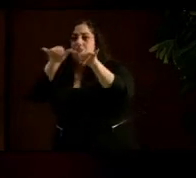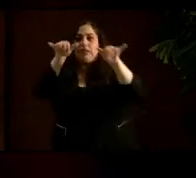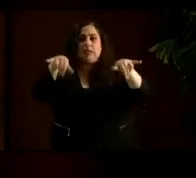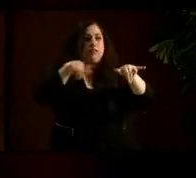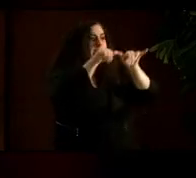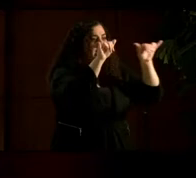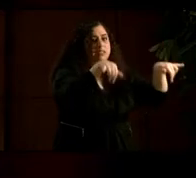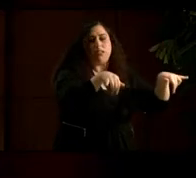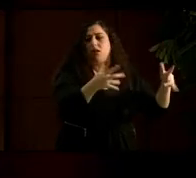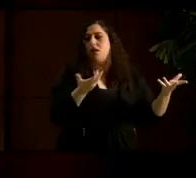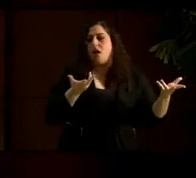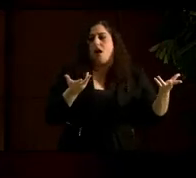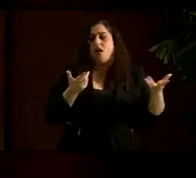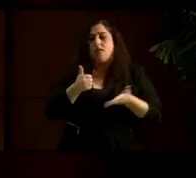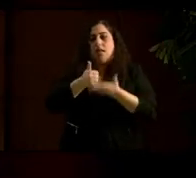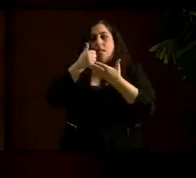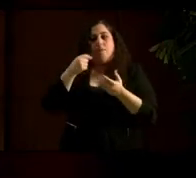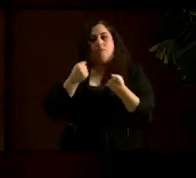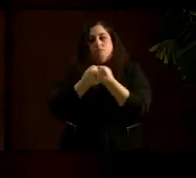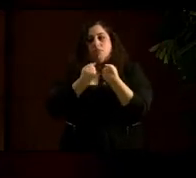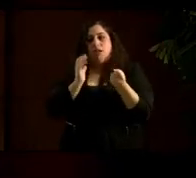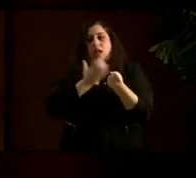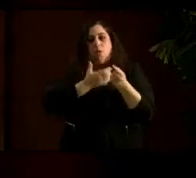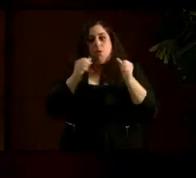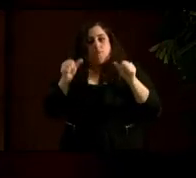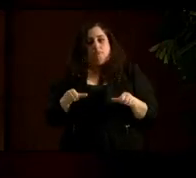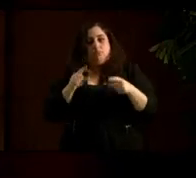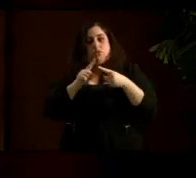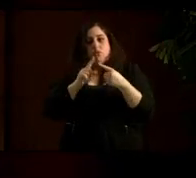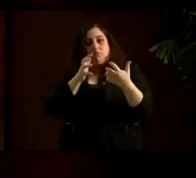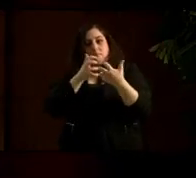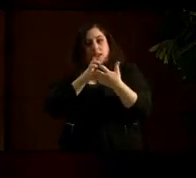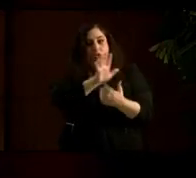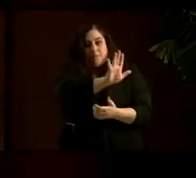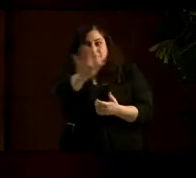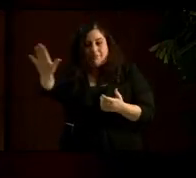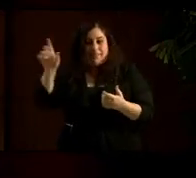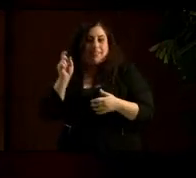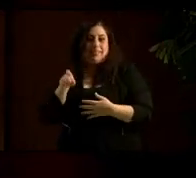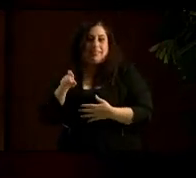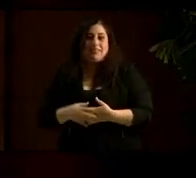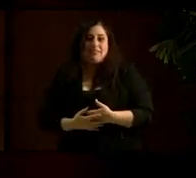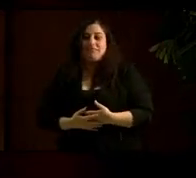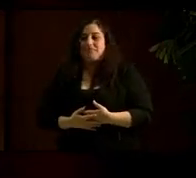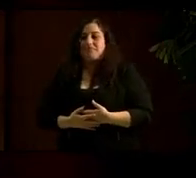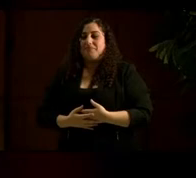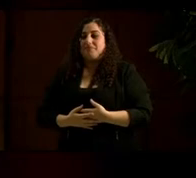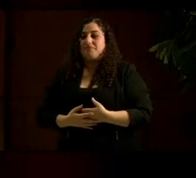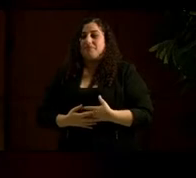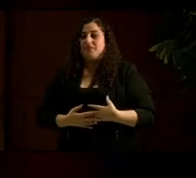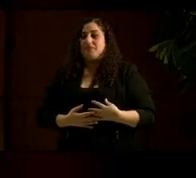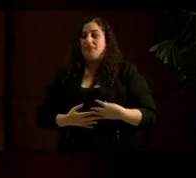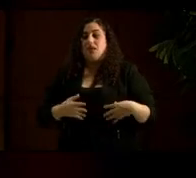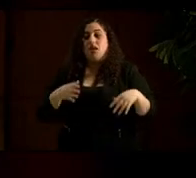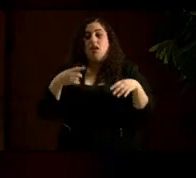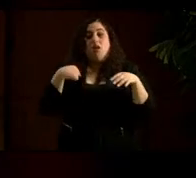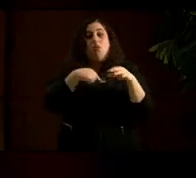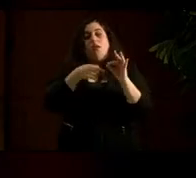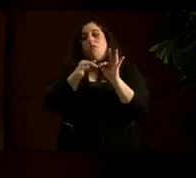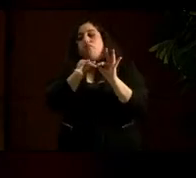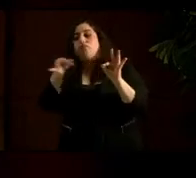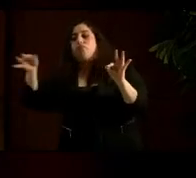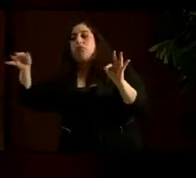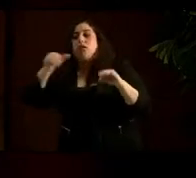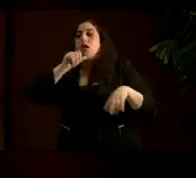the needs from the shared perspectives of all. Simply put, what we are doing is not just about